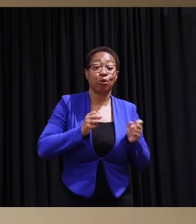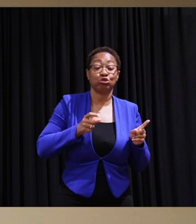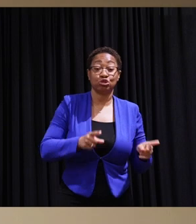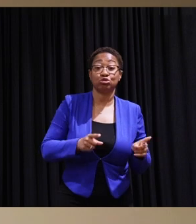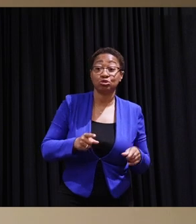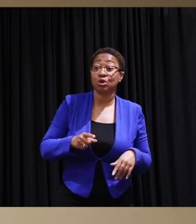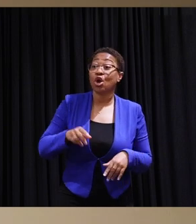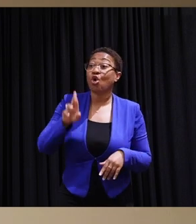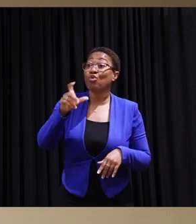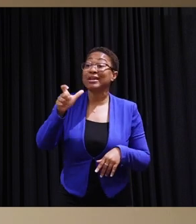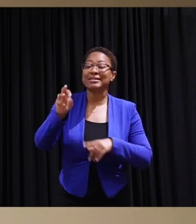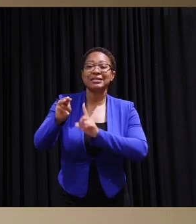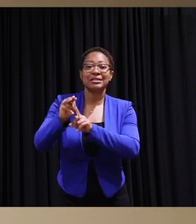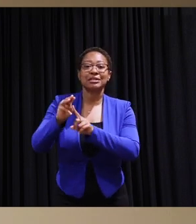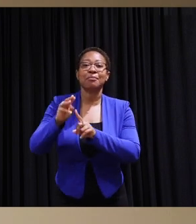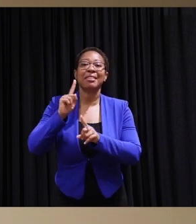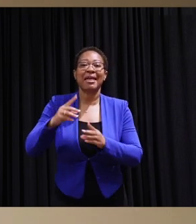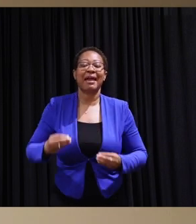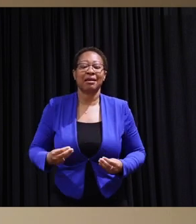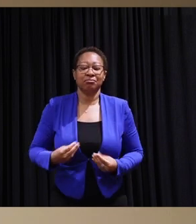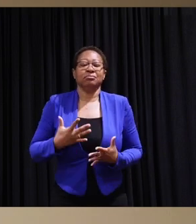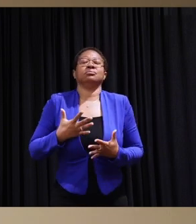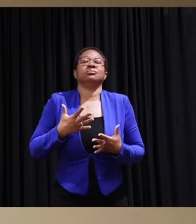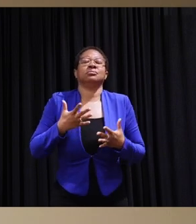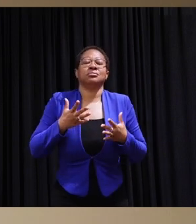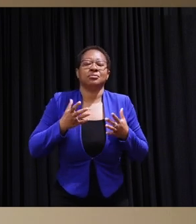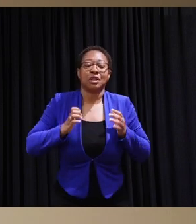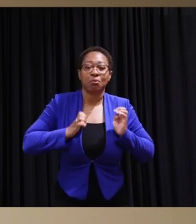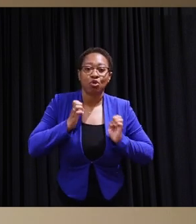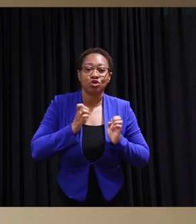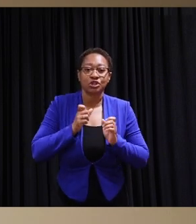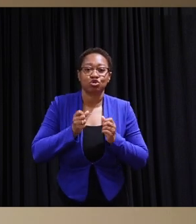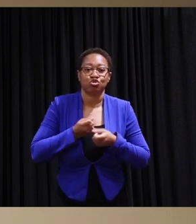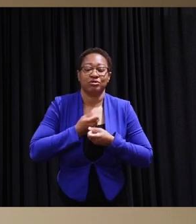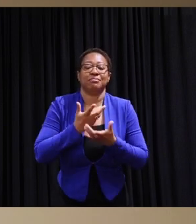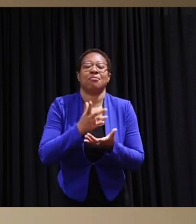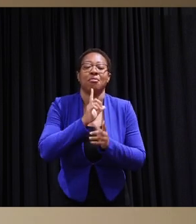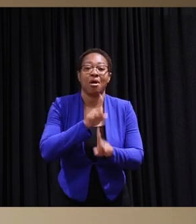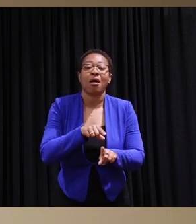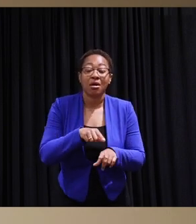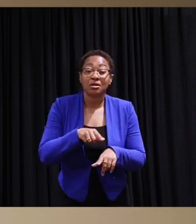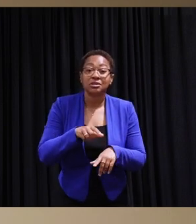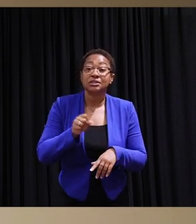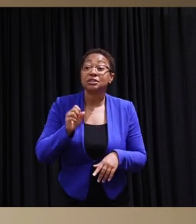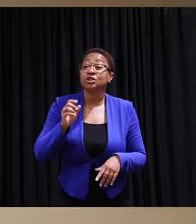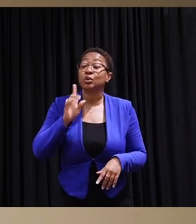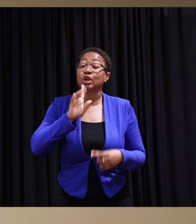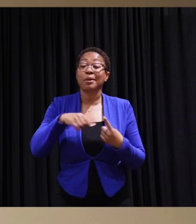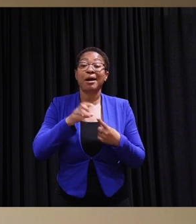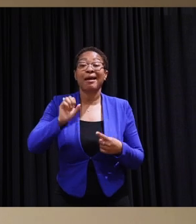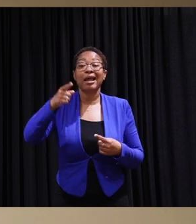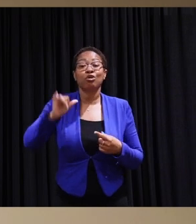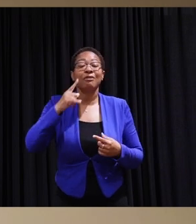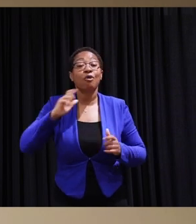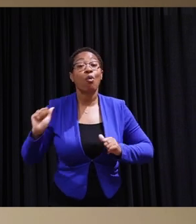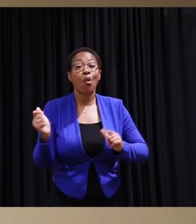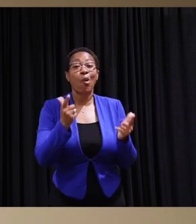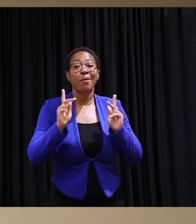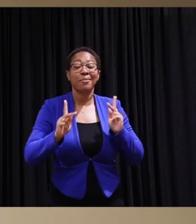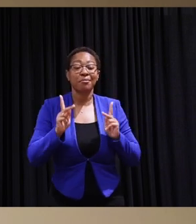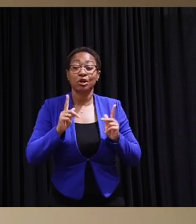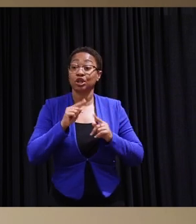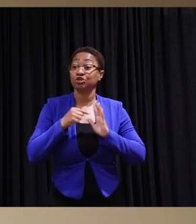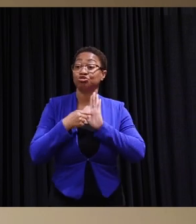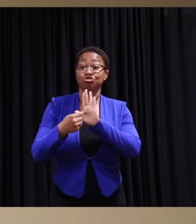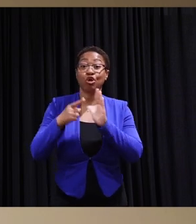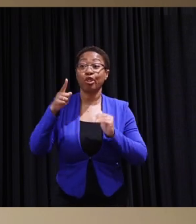evokes emotion. And so just talking about the issue of equity for everyone and showing the